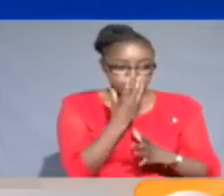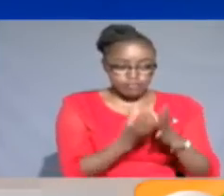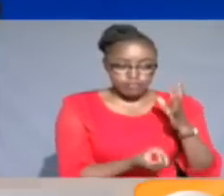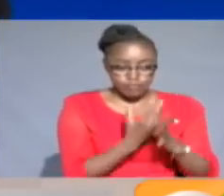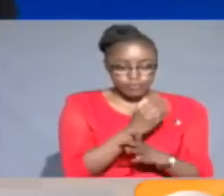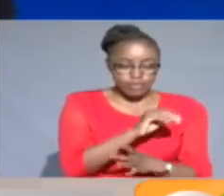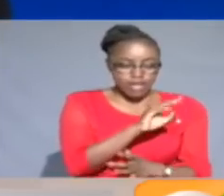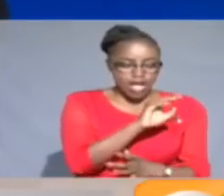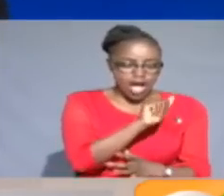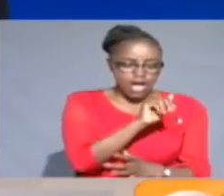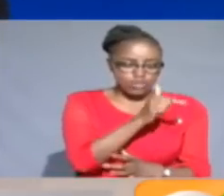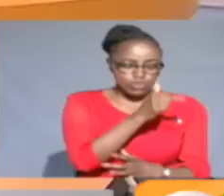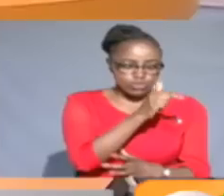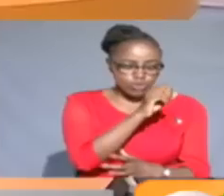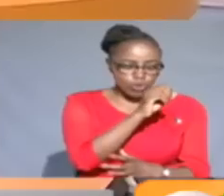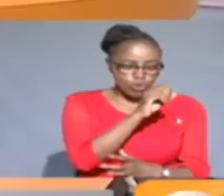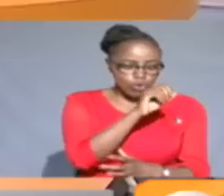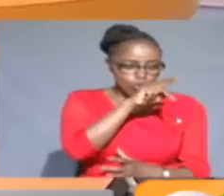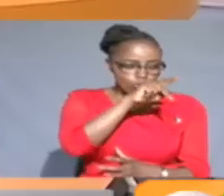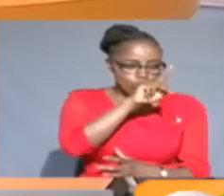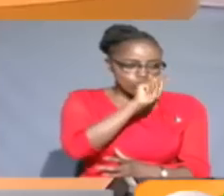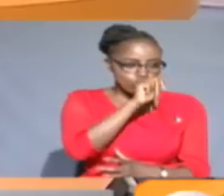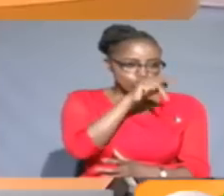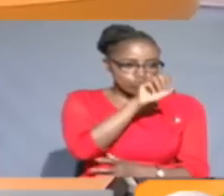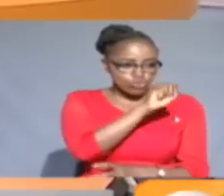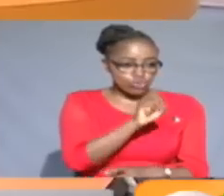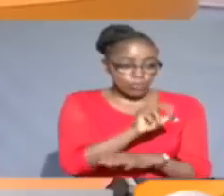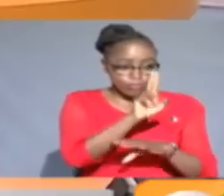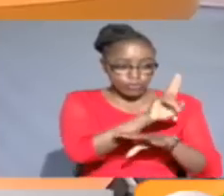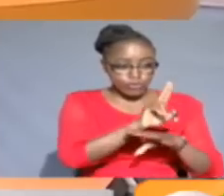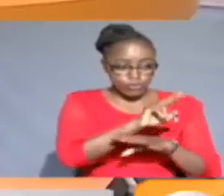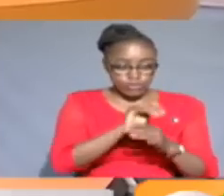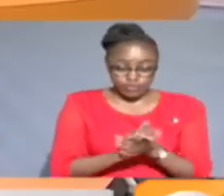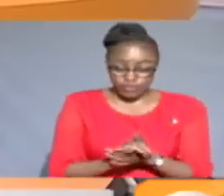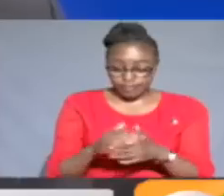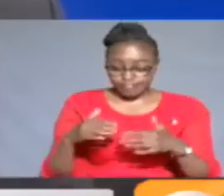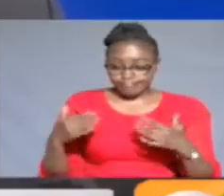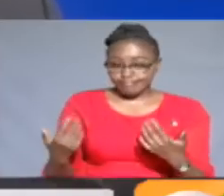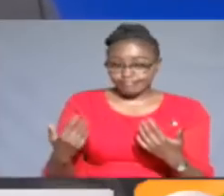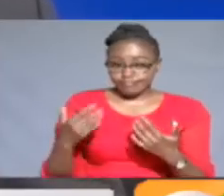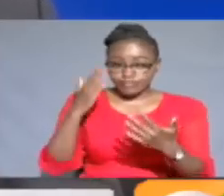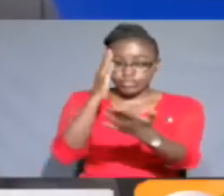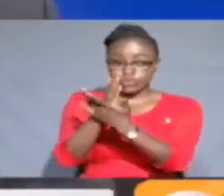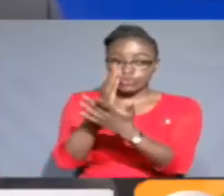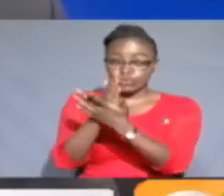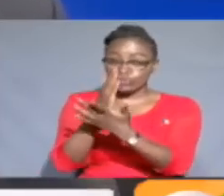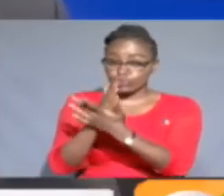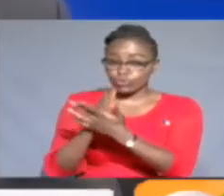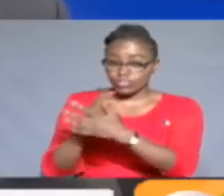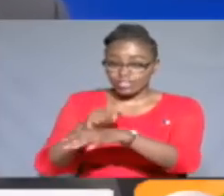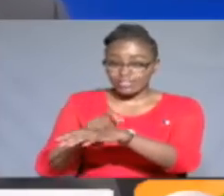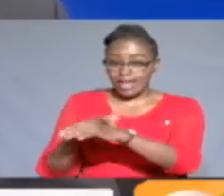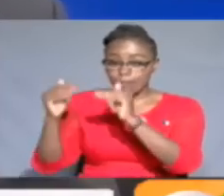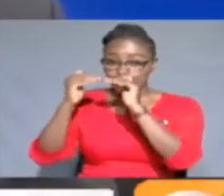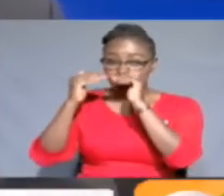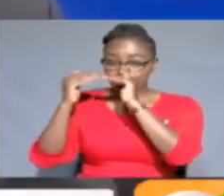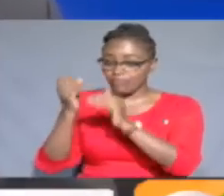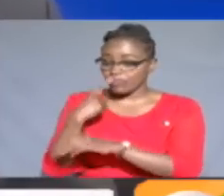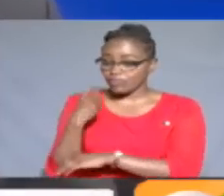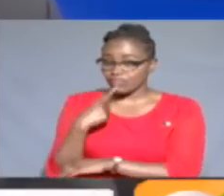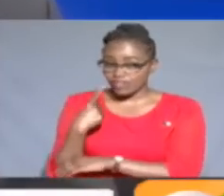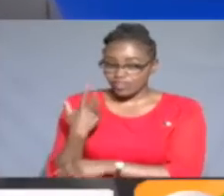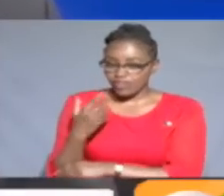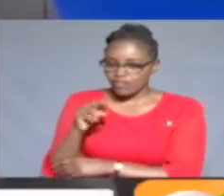which are useful. Now let me respond to what is used to come up to. True, when you are going to that level of treatment,